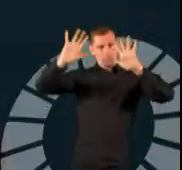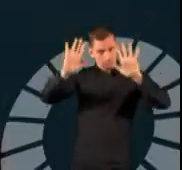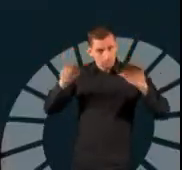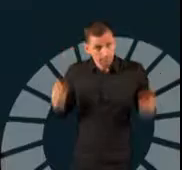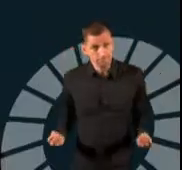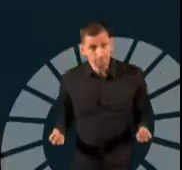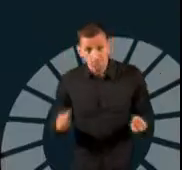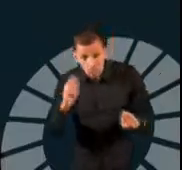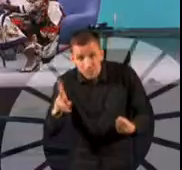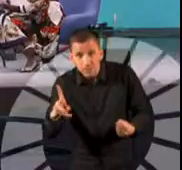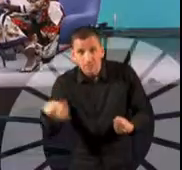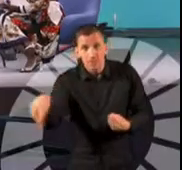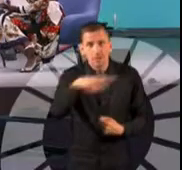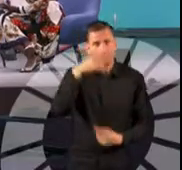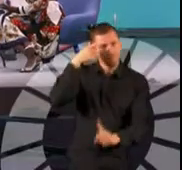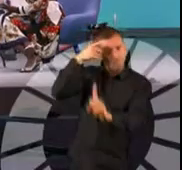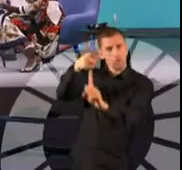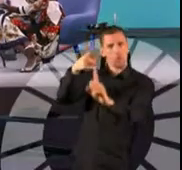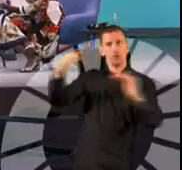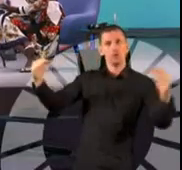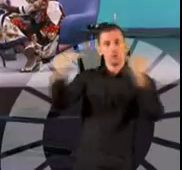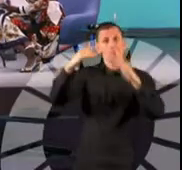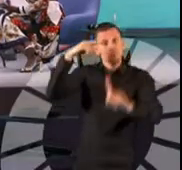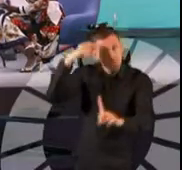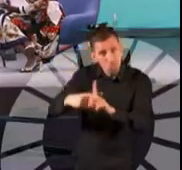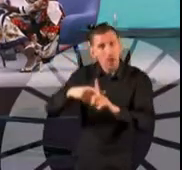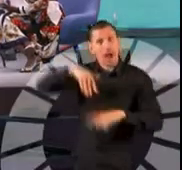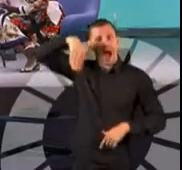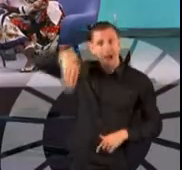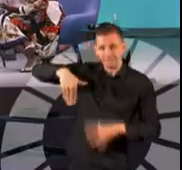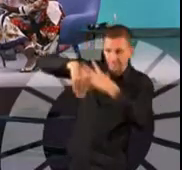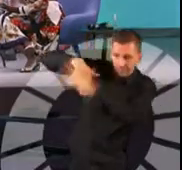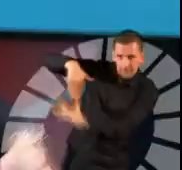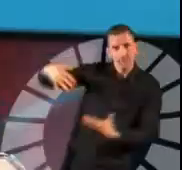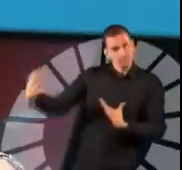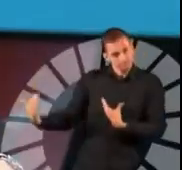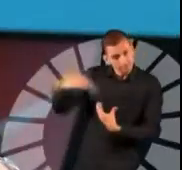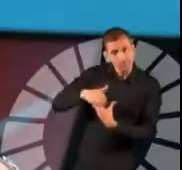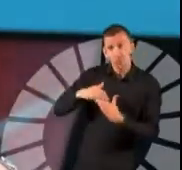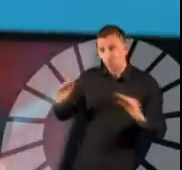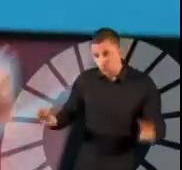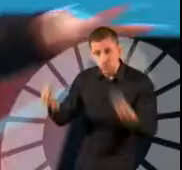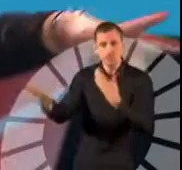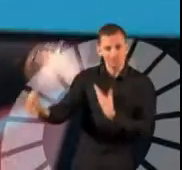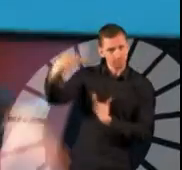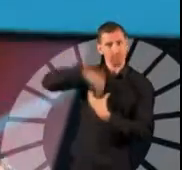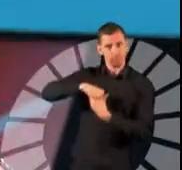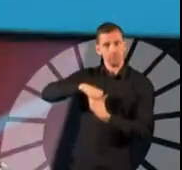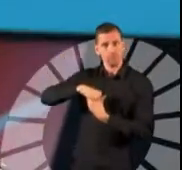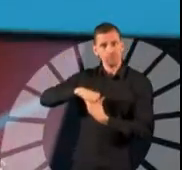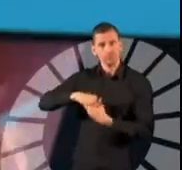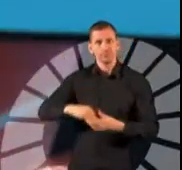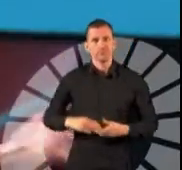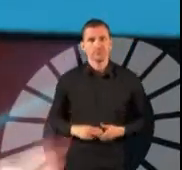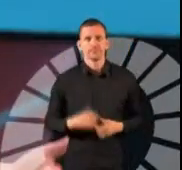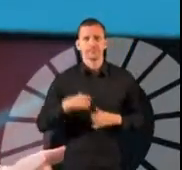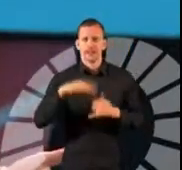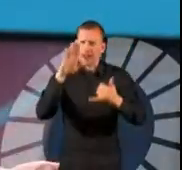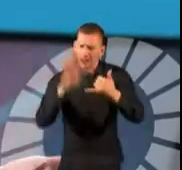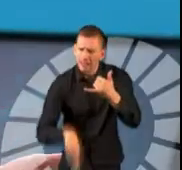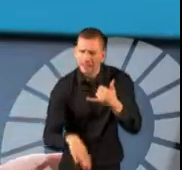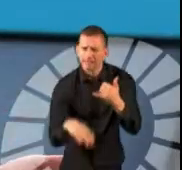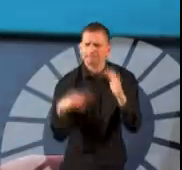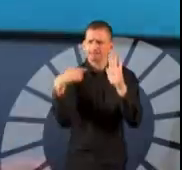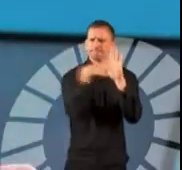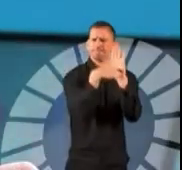you. The last thing I want to say, I'm sorry, because I'm probably the only civil society on this panel, and I would love to hear